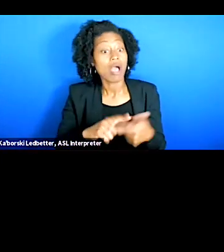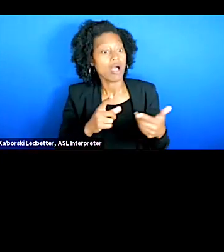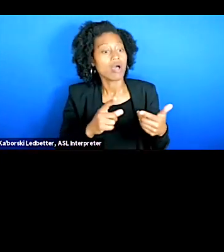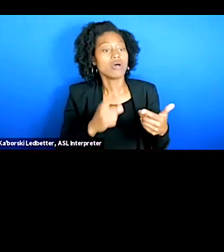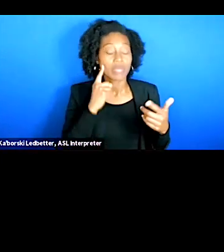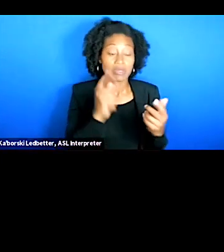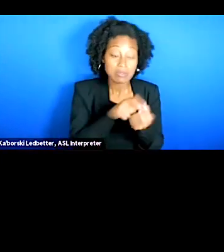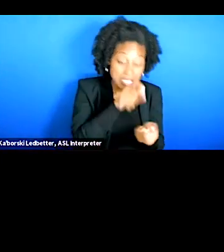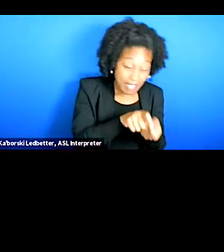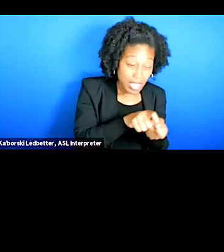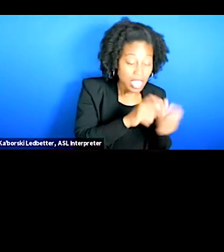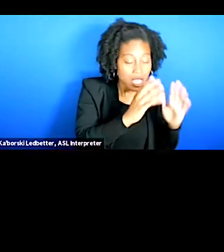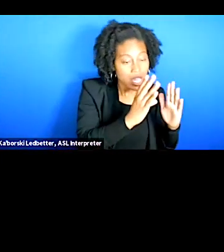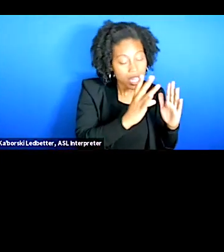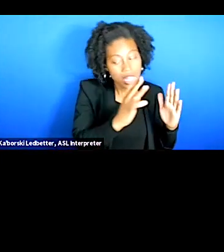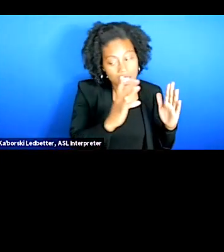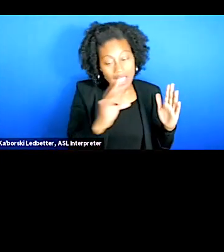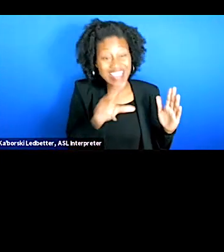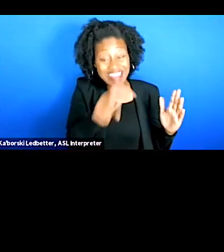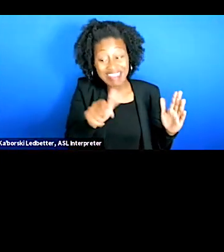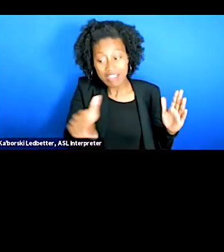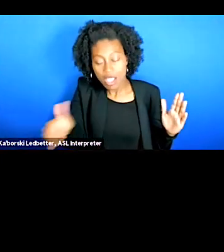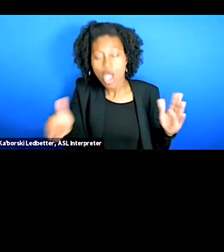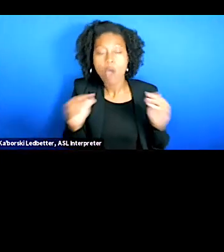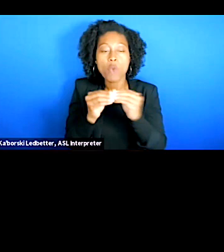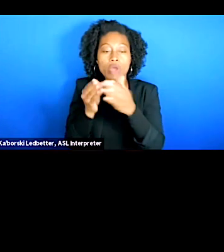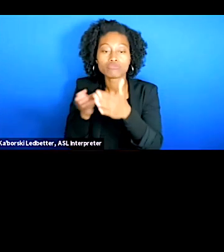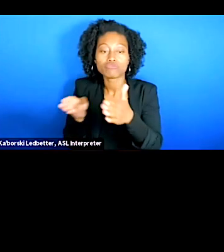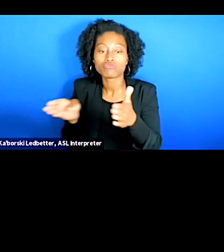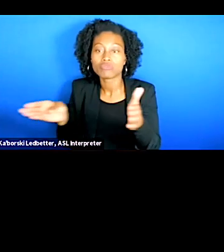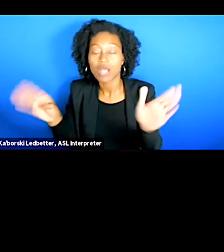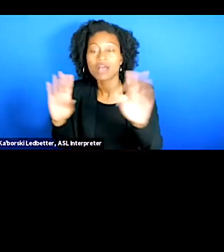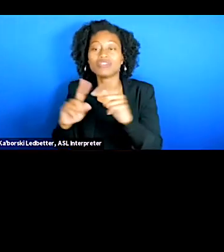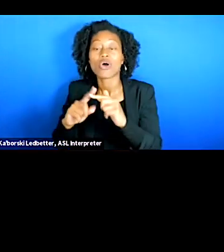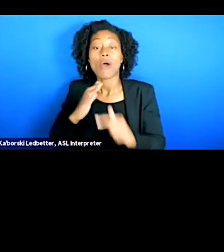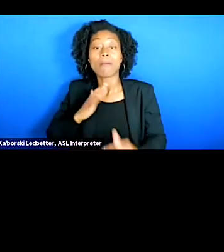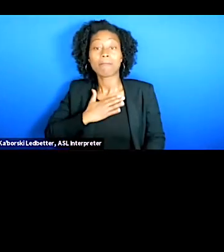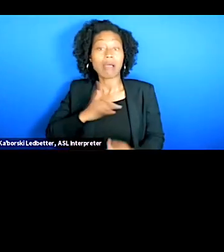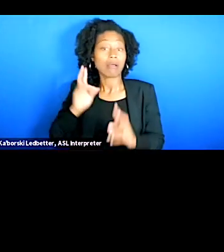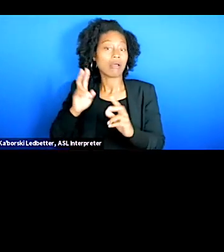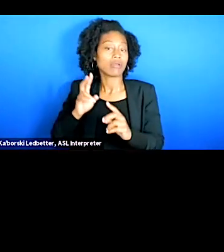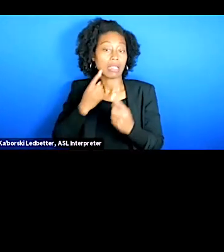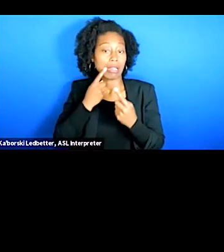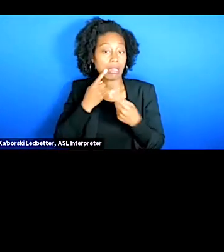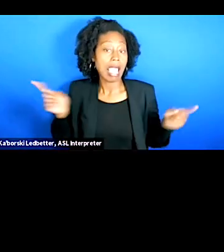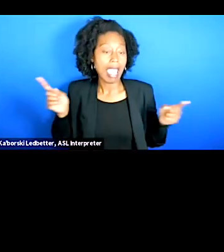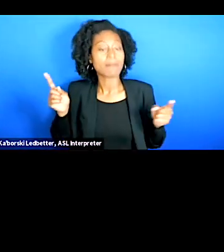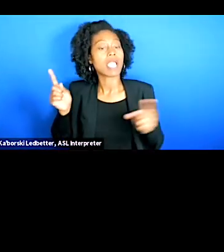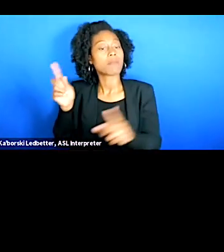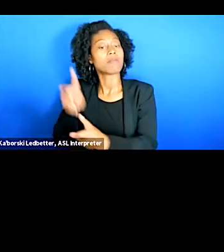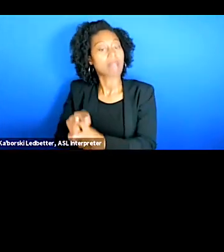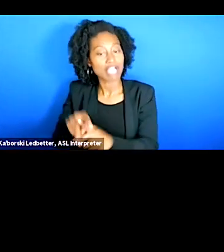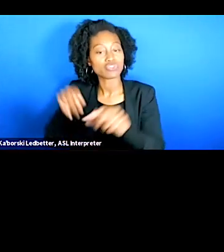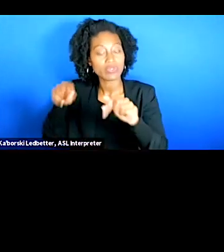general and abstract with each step so that our claims can be applied to the literature in our meta-synthesis in